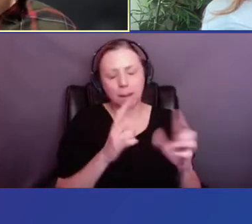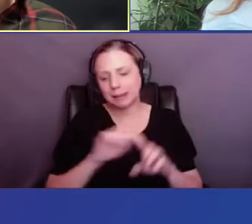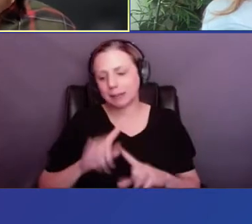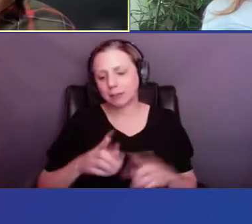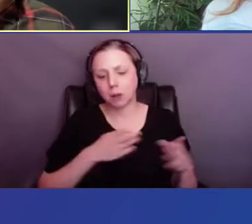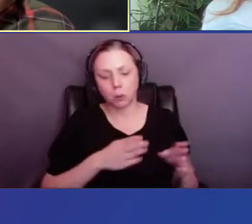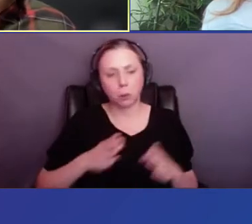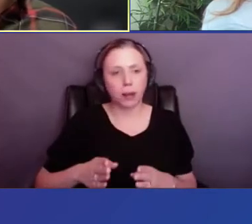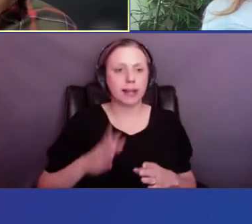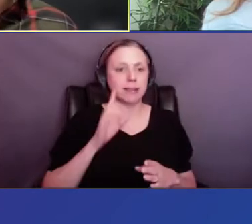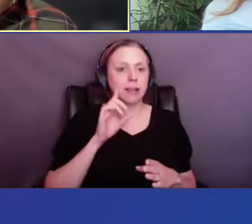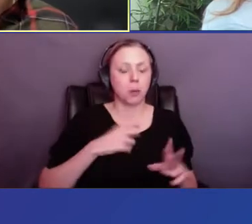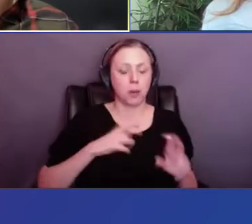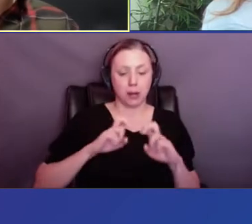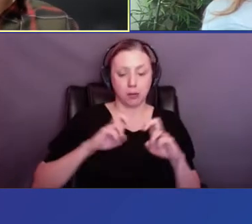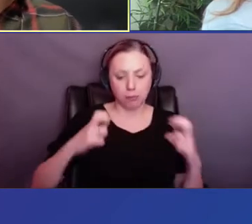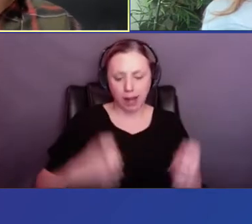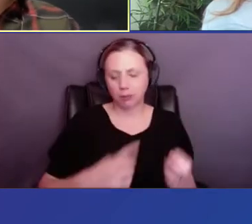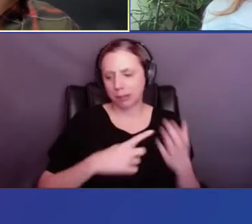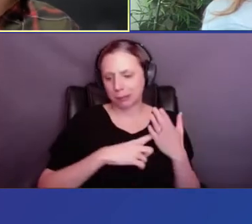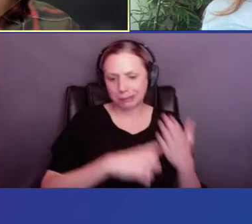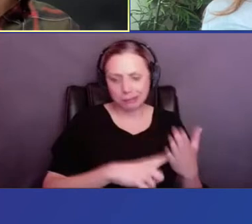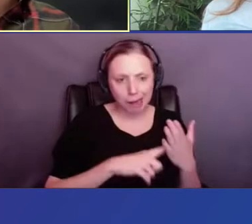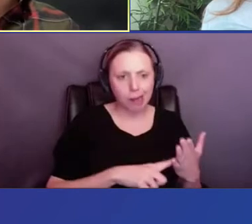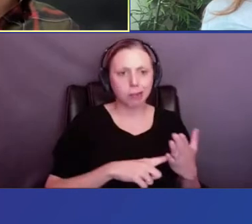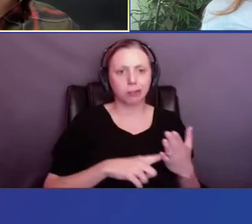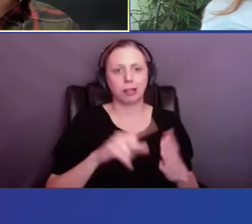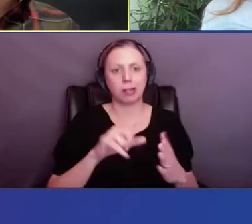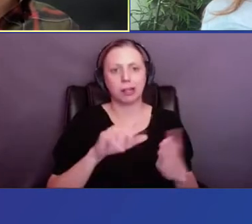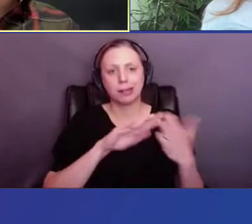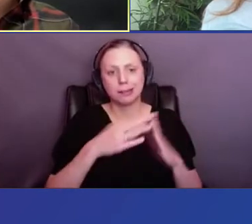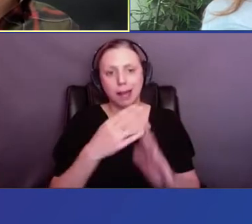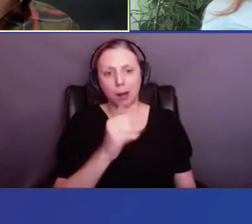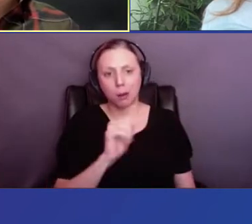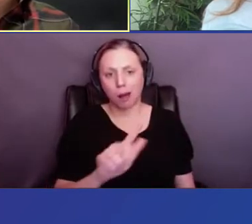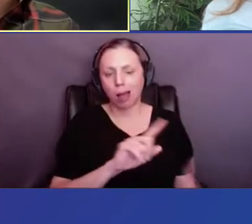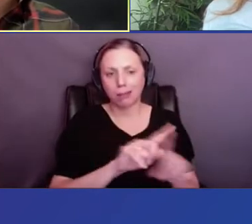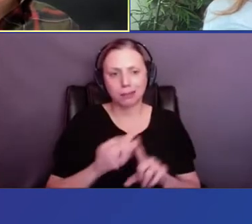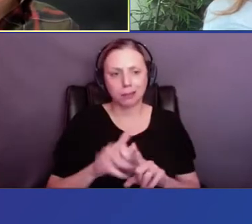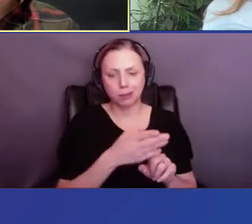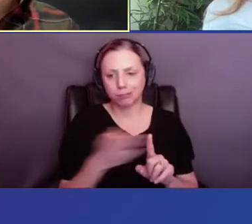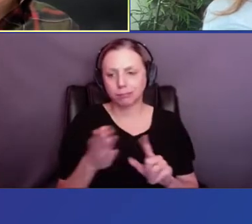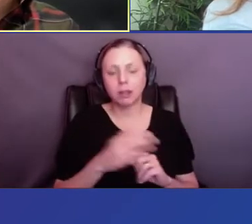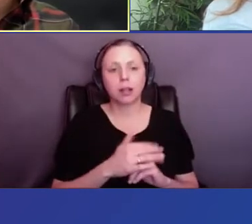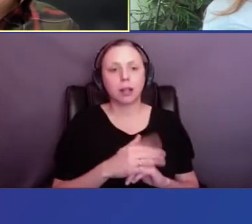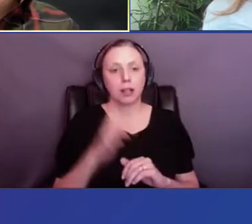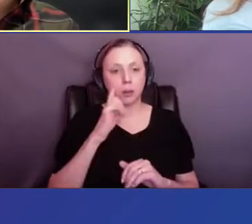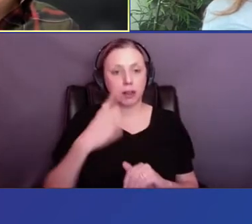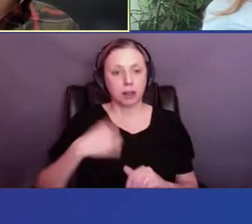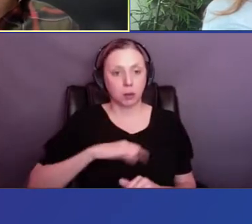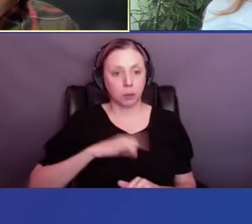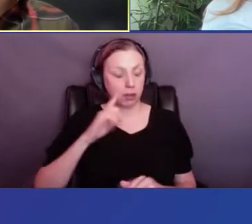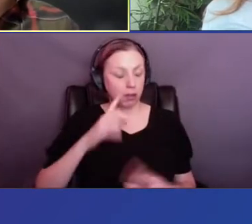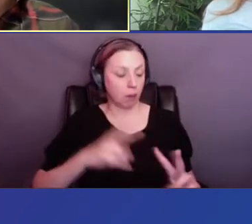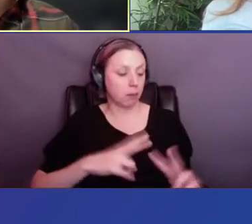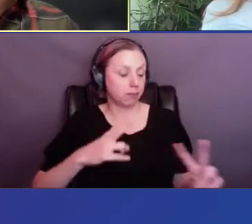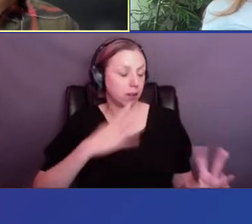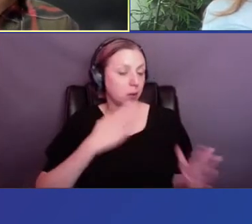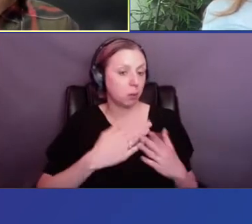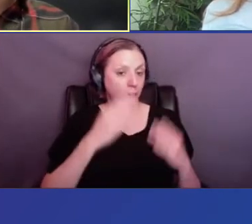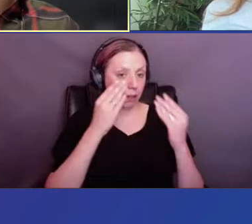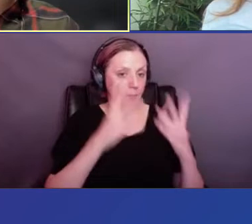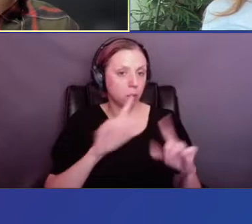programs, roundtables, town halls, etc. So I do think we felt well informed about the particular needs of our